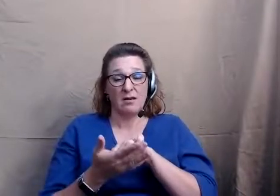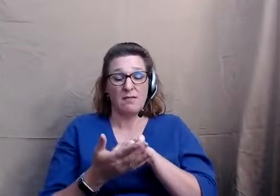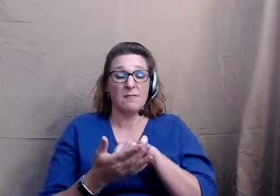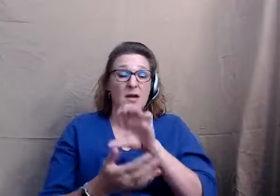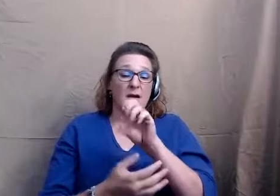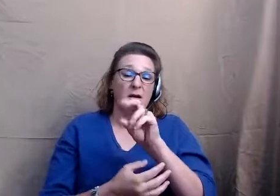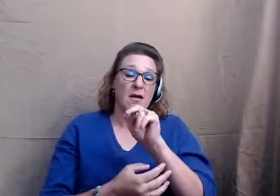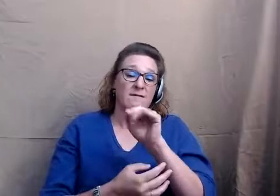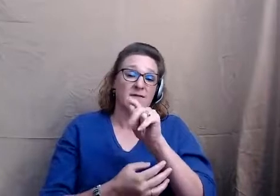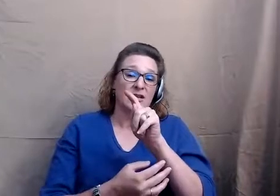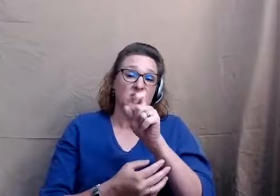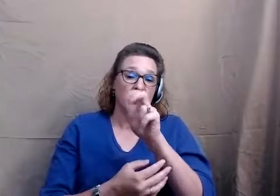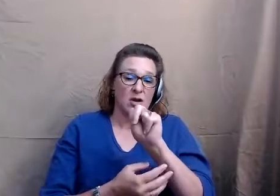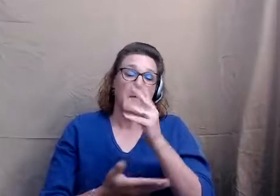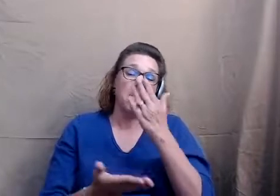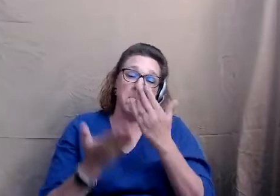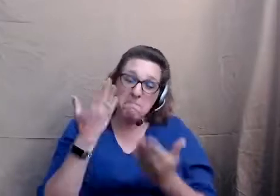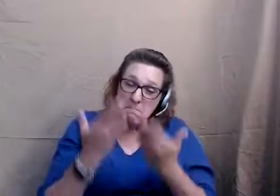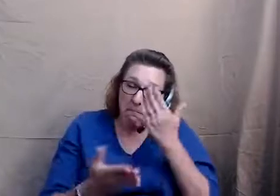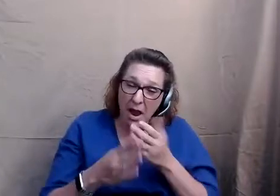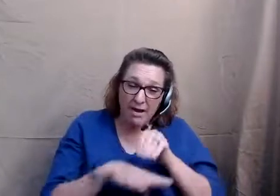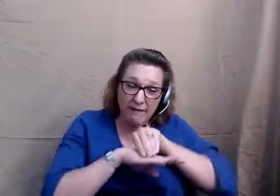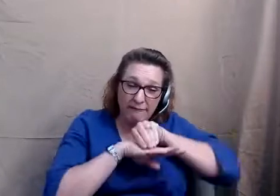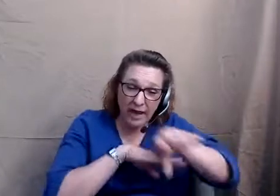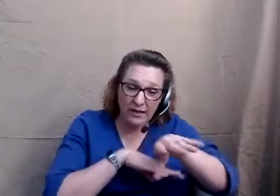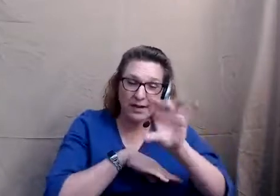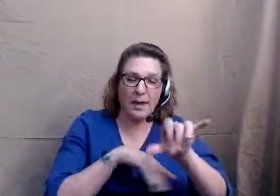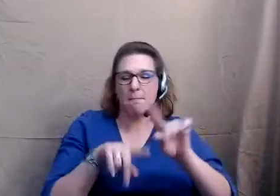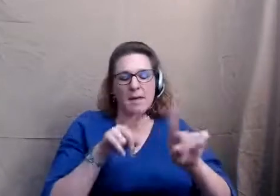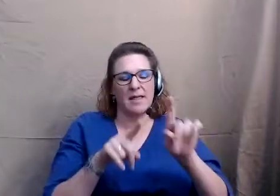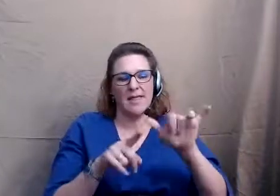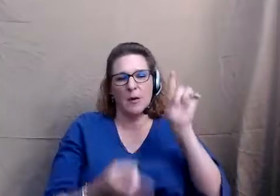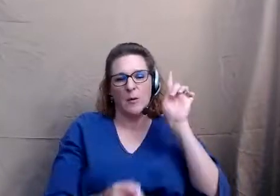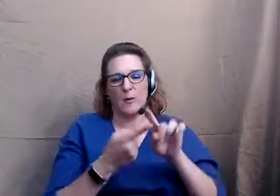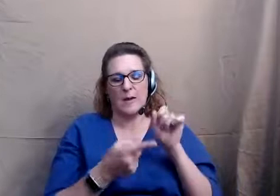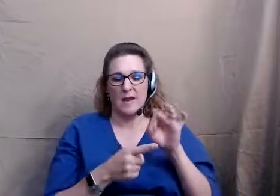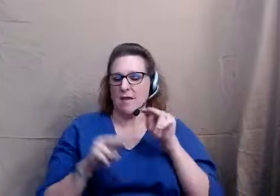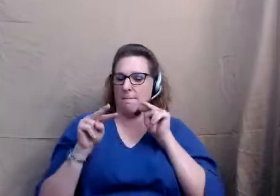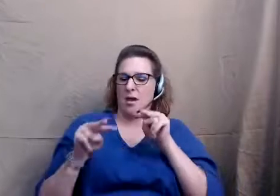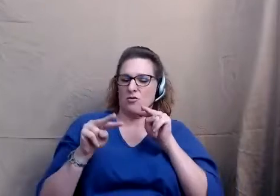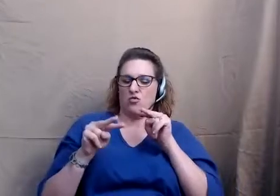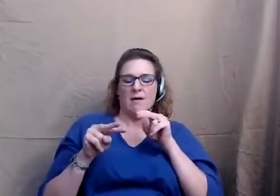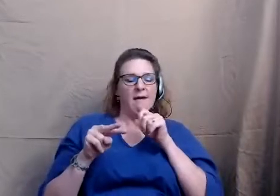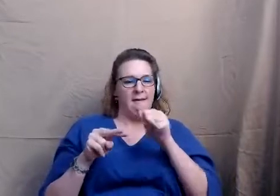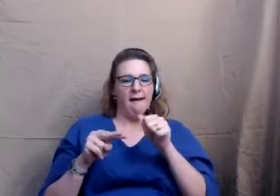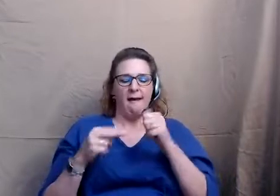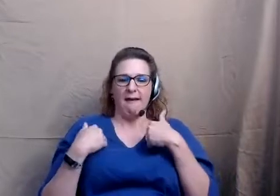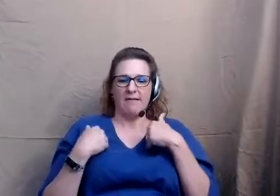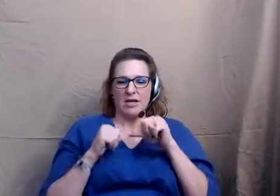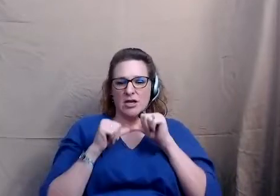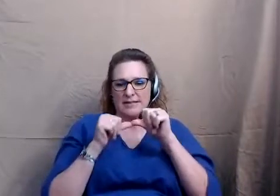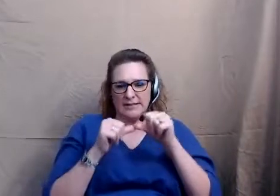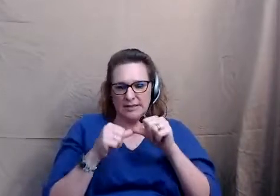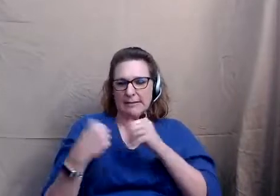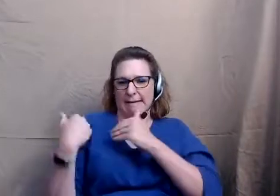effect on recidivism, but that effect disappears if monitoring and ongoing accountability are not part